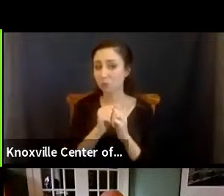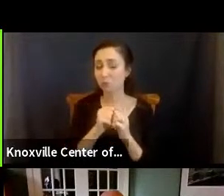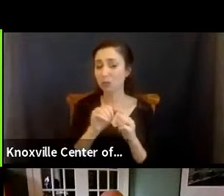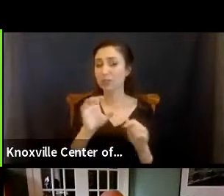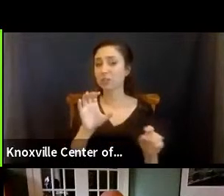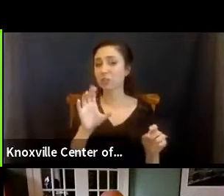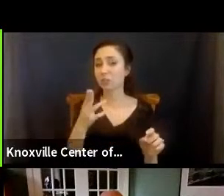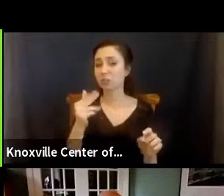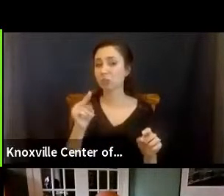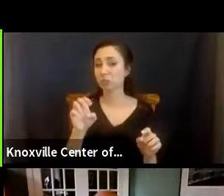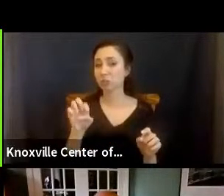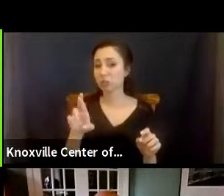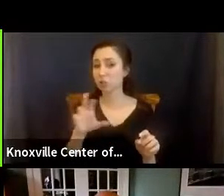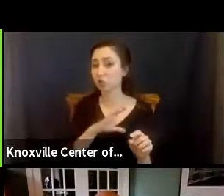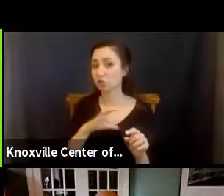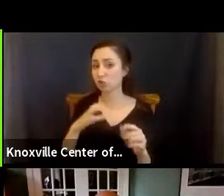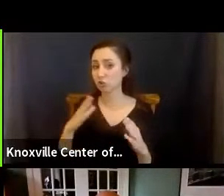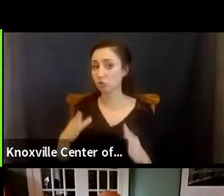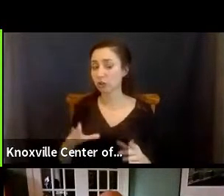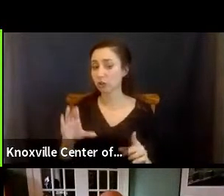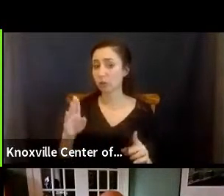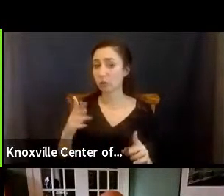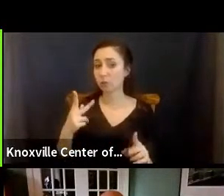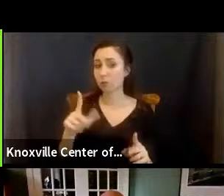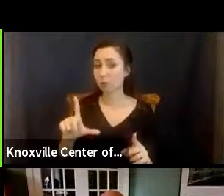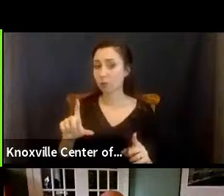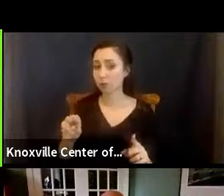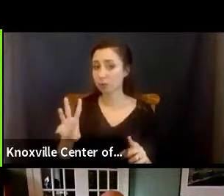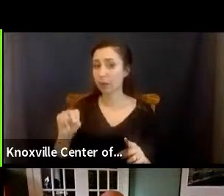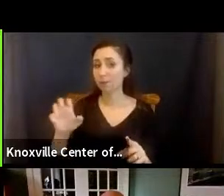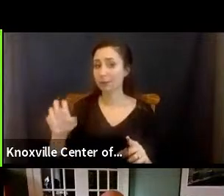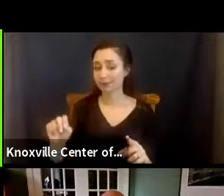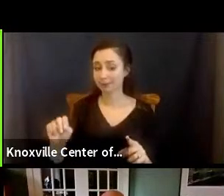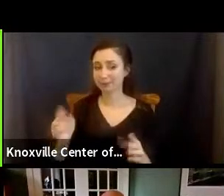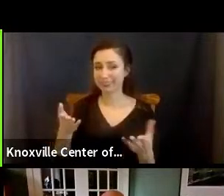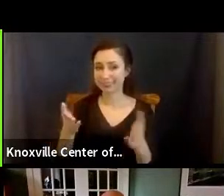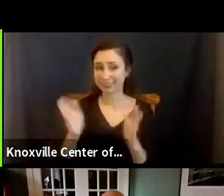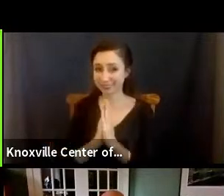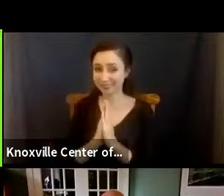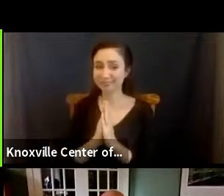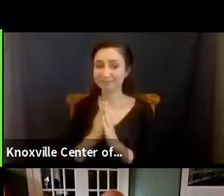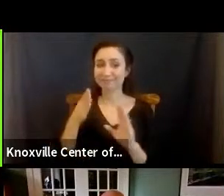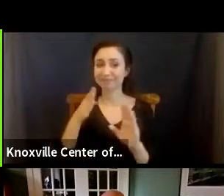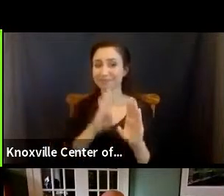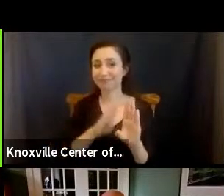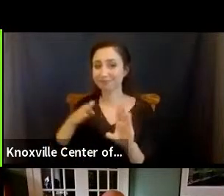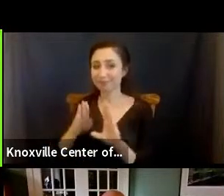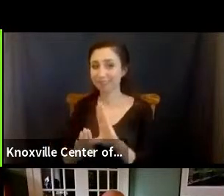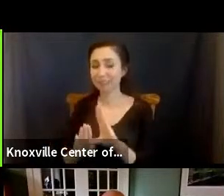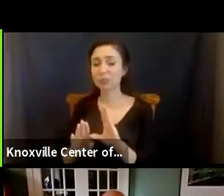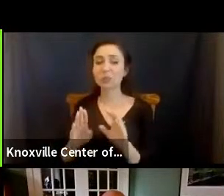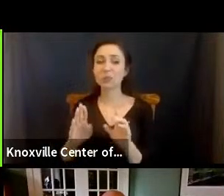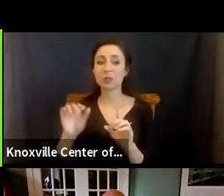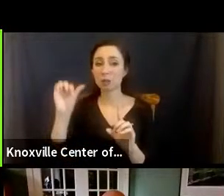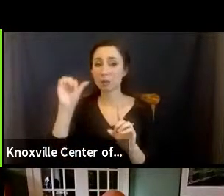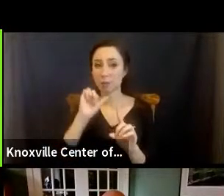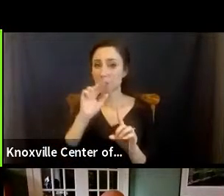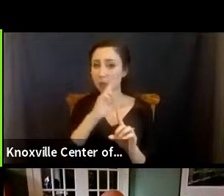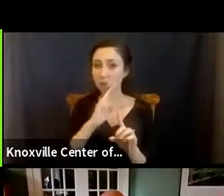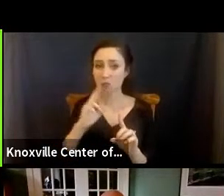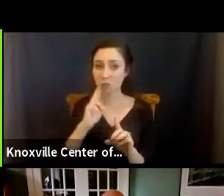many others. And one of her asks was to close the bars and restaurants